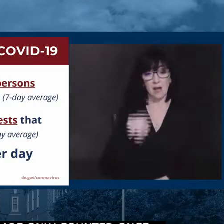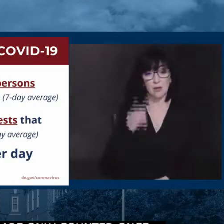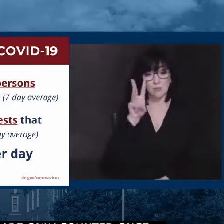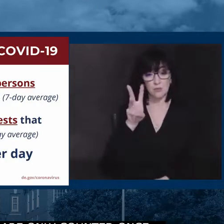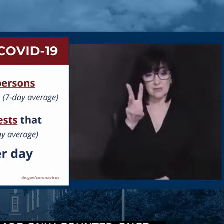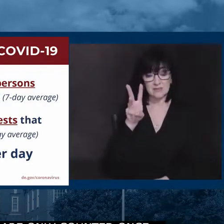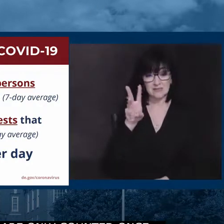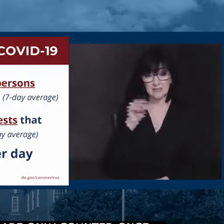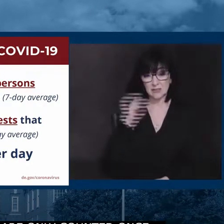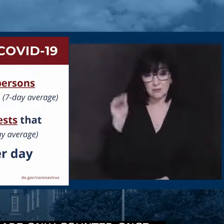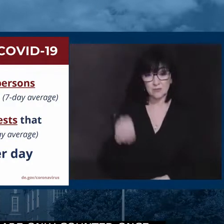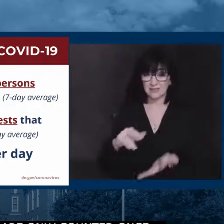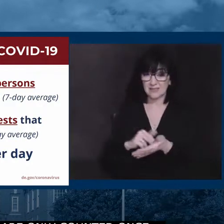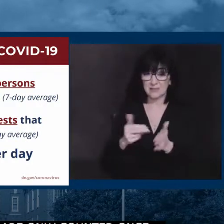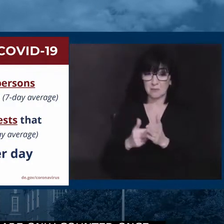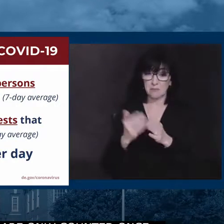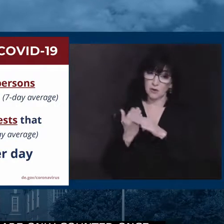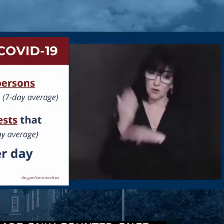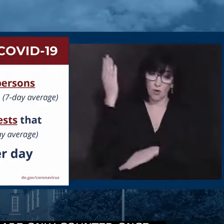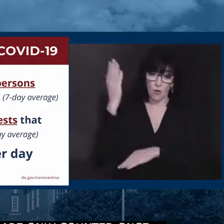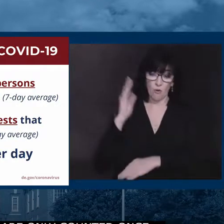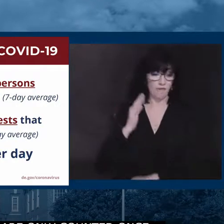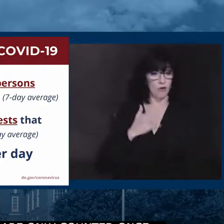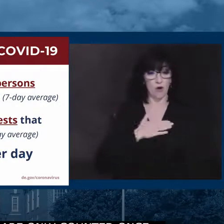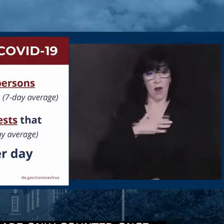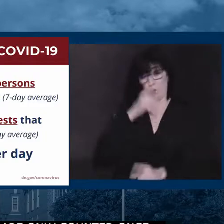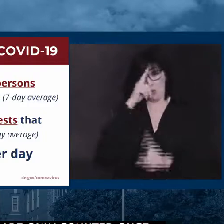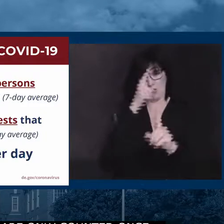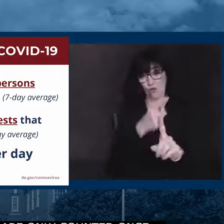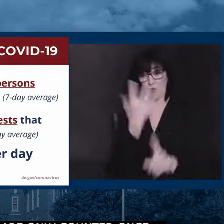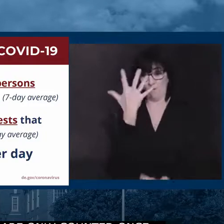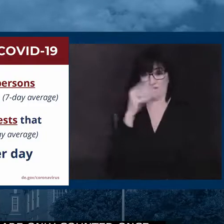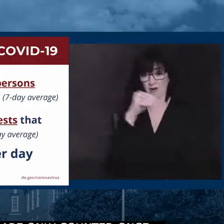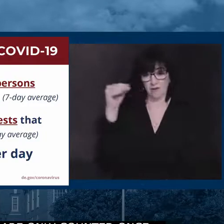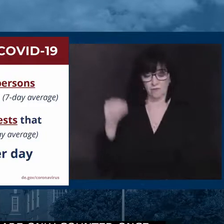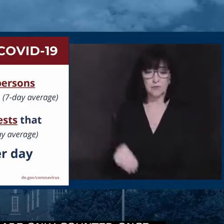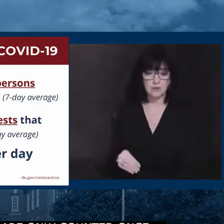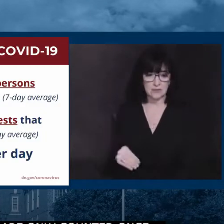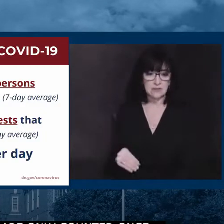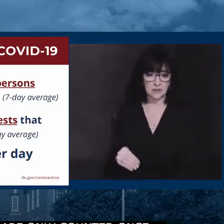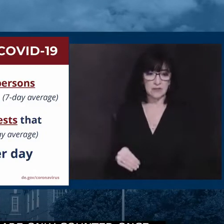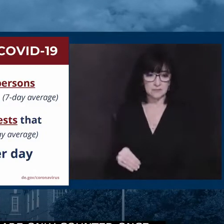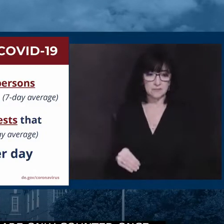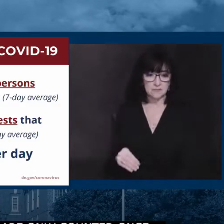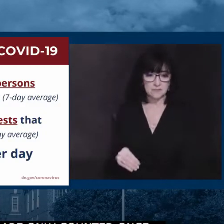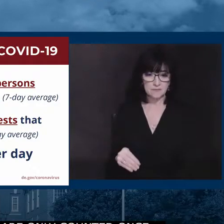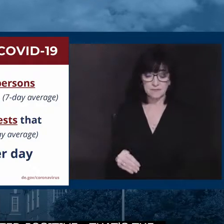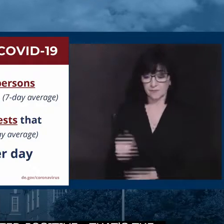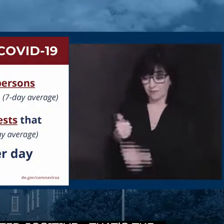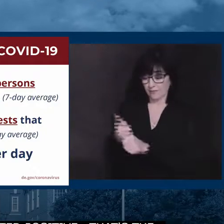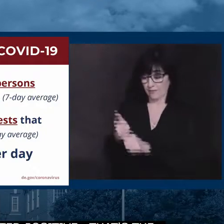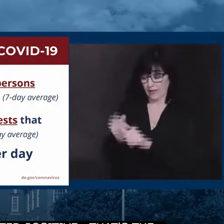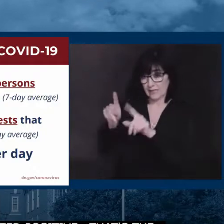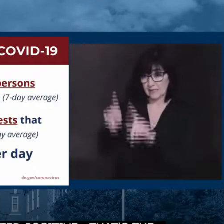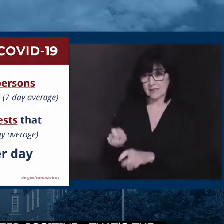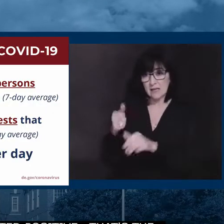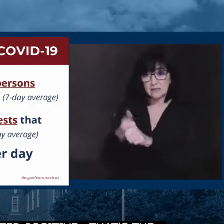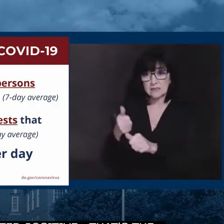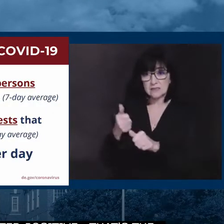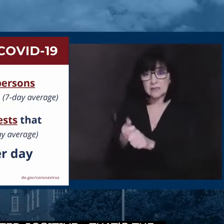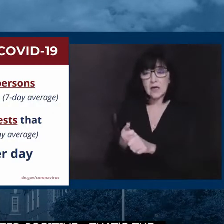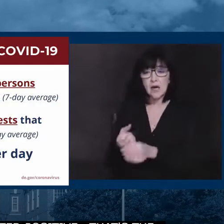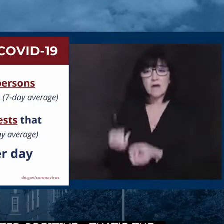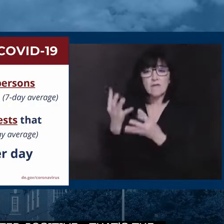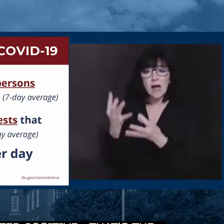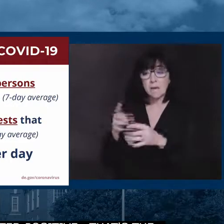we're up to almost 10% in the percentage of tests that are positive. And you need to remember, as we increase the